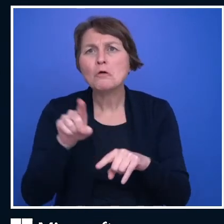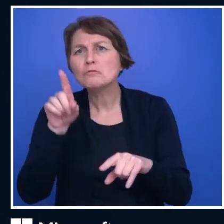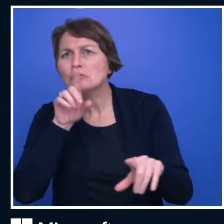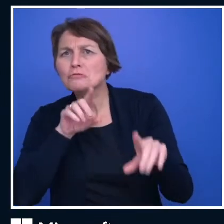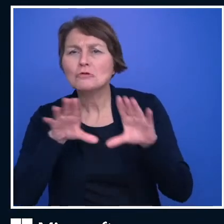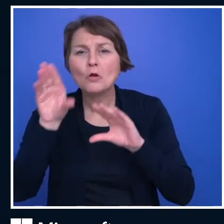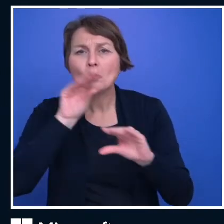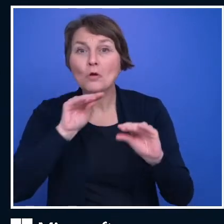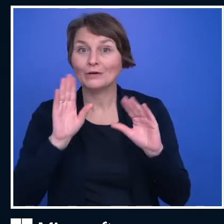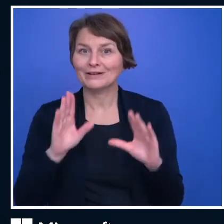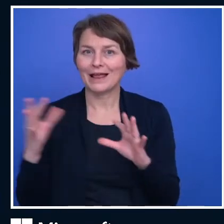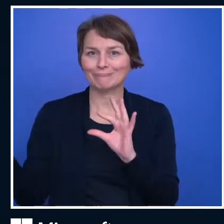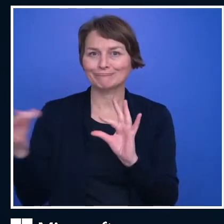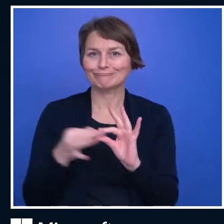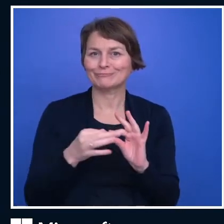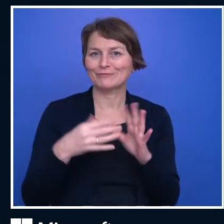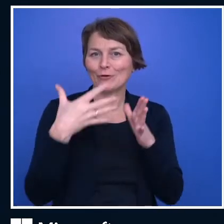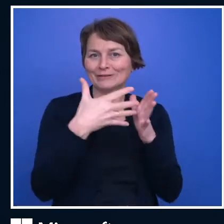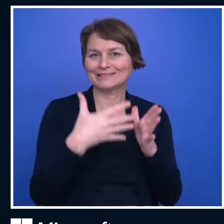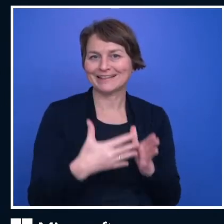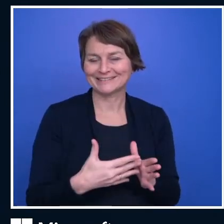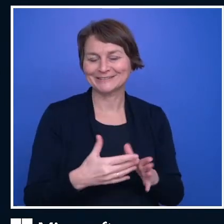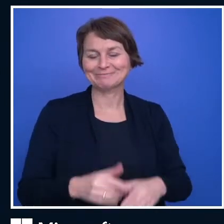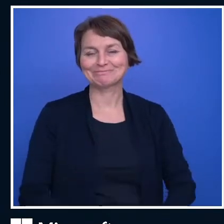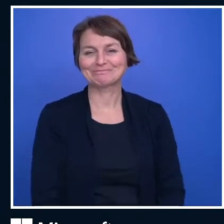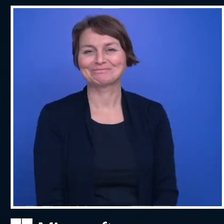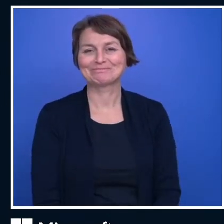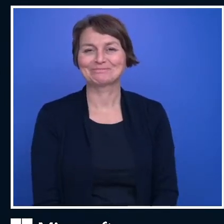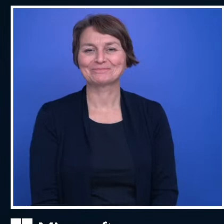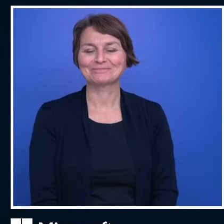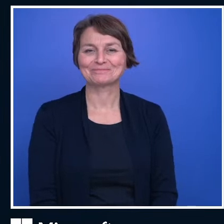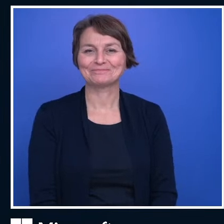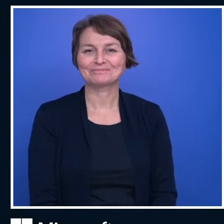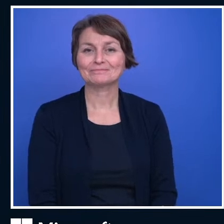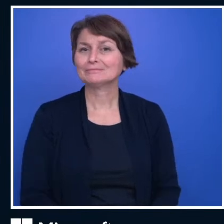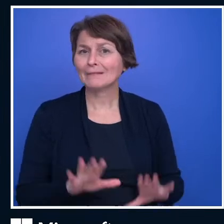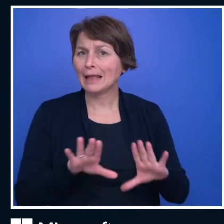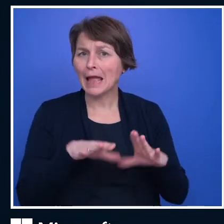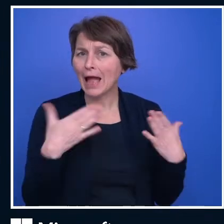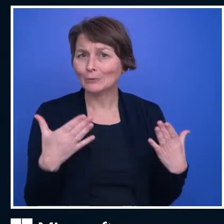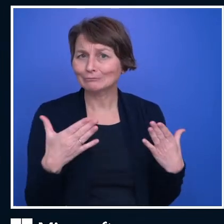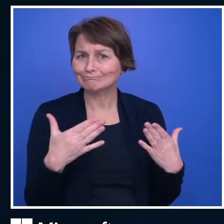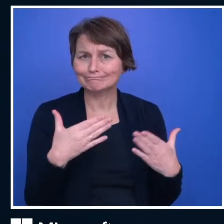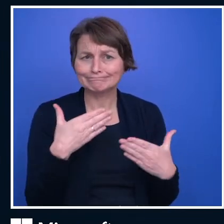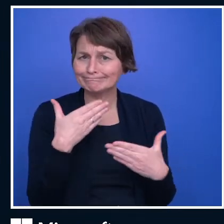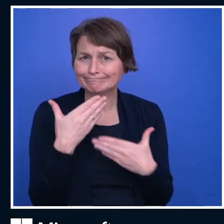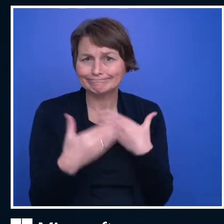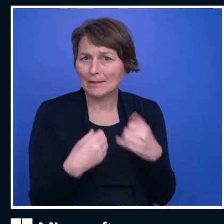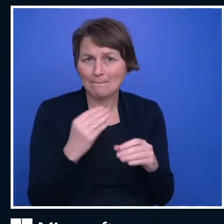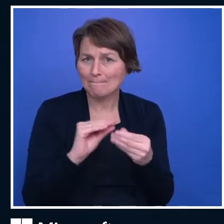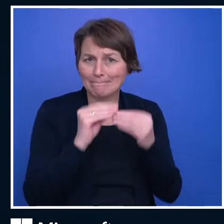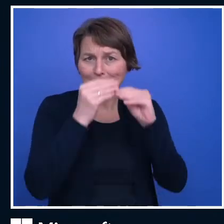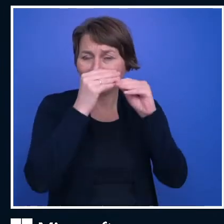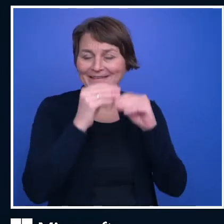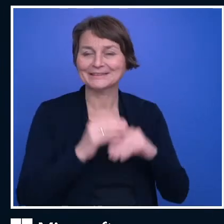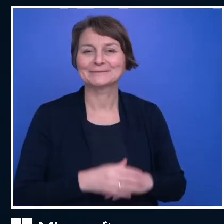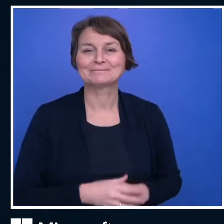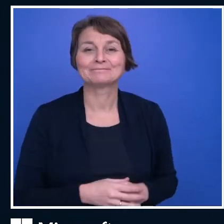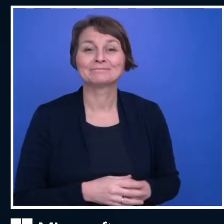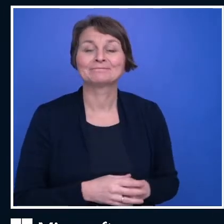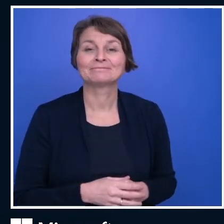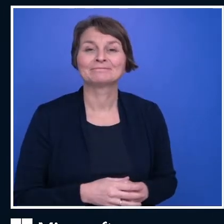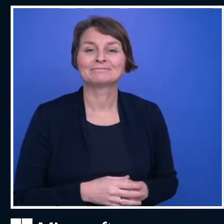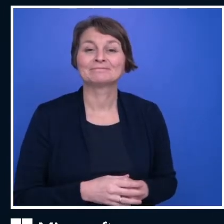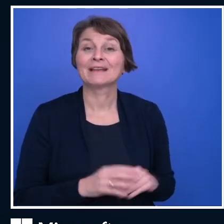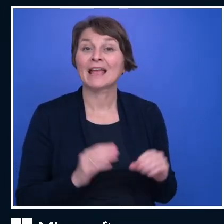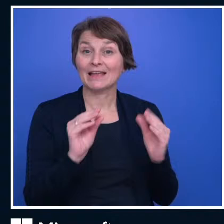or revise or go for your exam. So how do I make this come true? How do I have a notes which is on a notebook